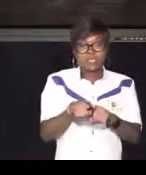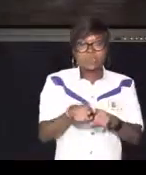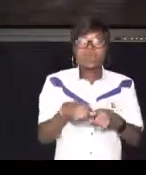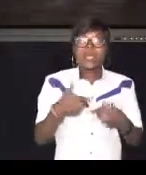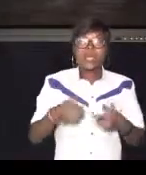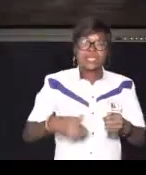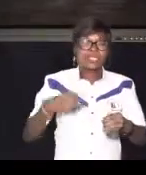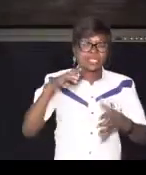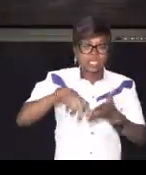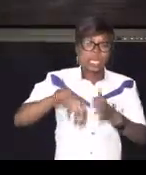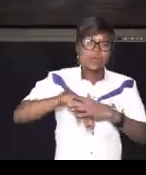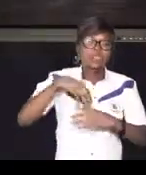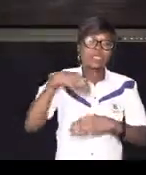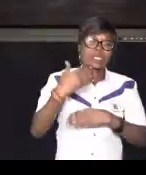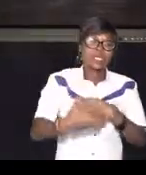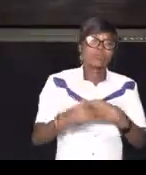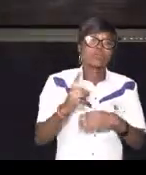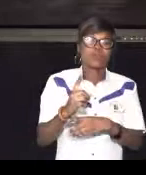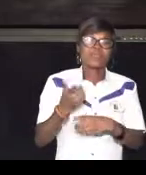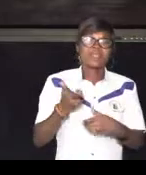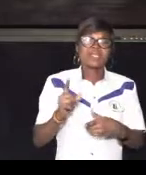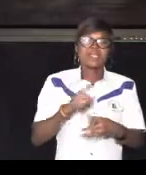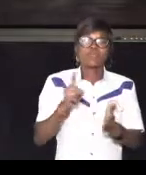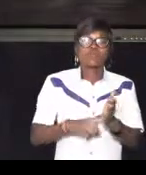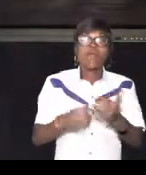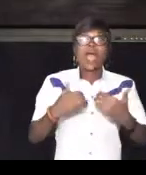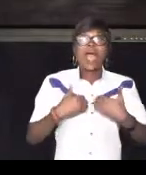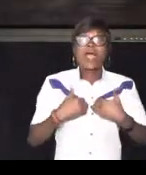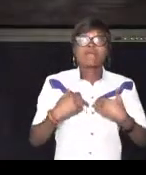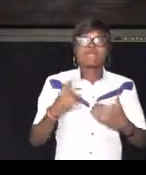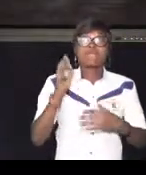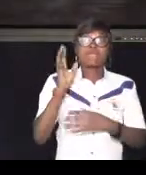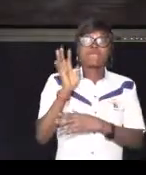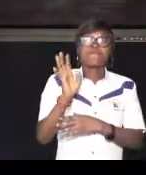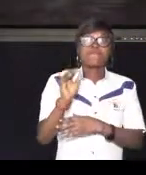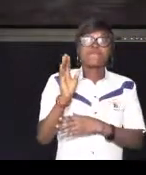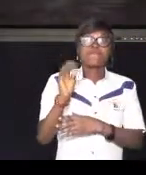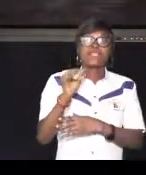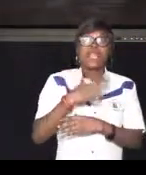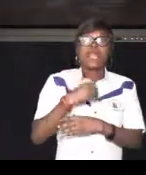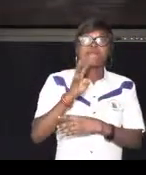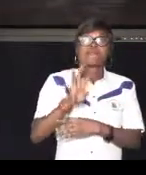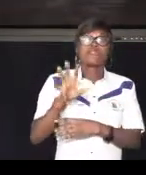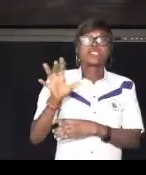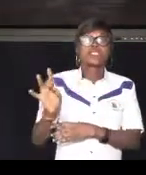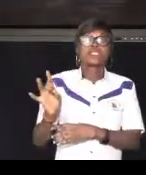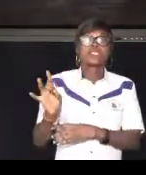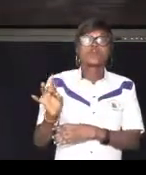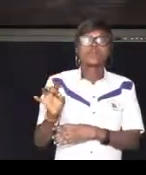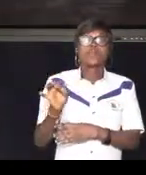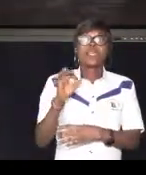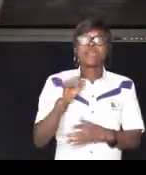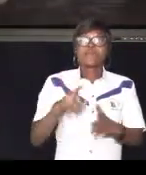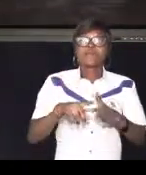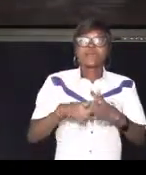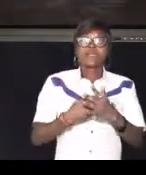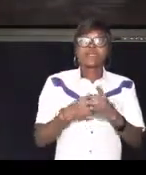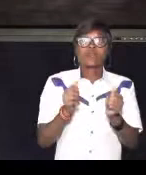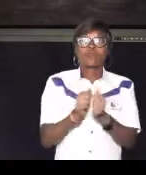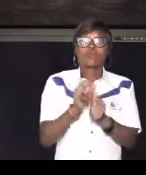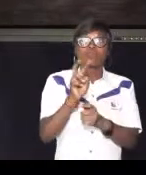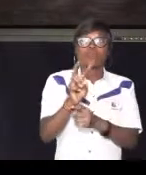Let's check out the next one. This one has 50 and 48. Now, if I reduce with